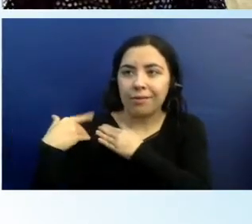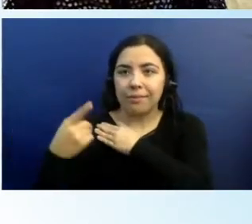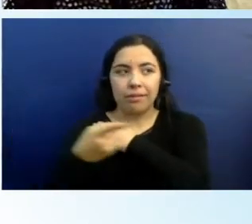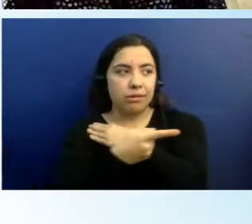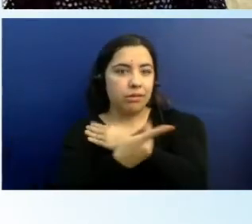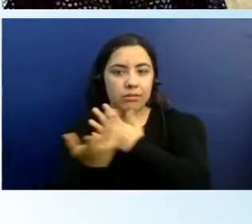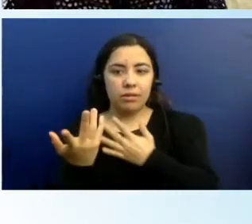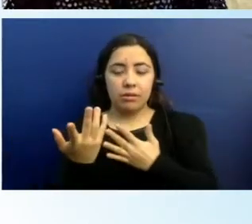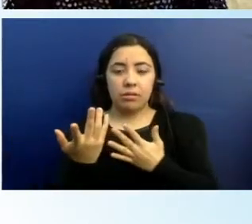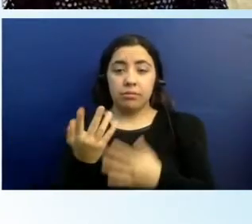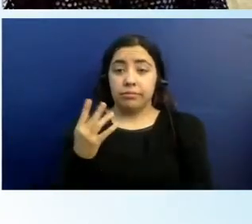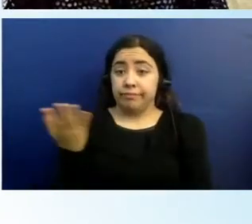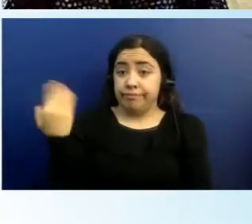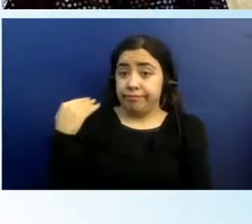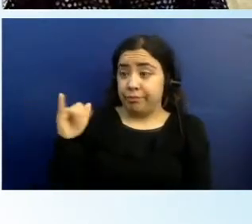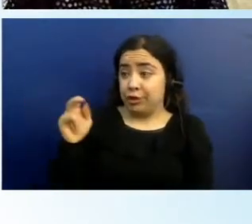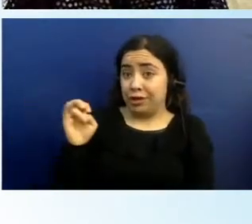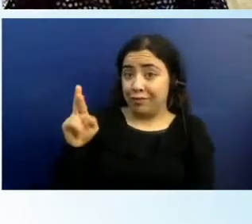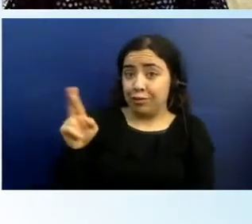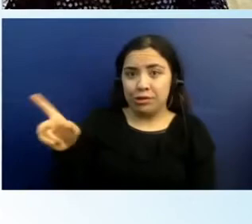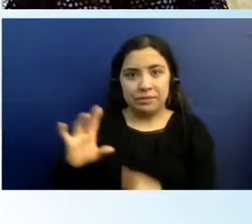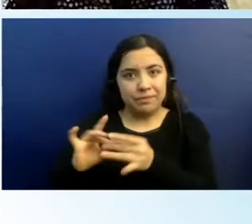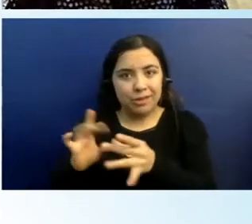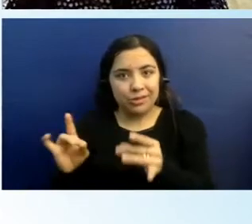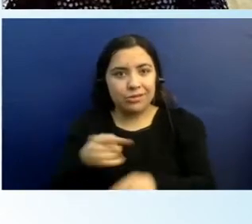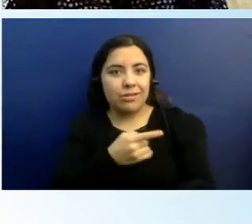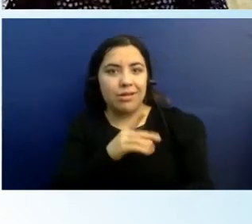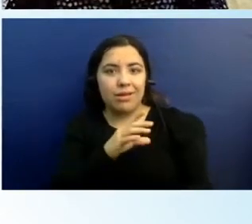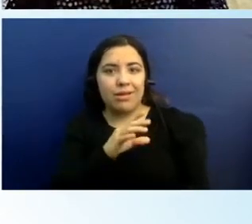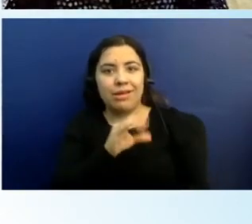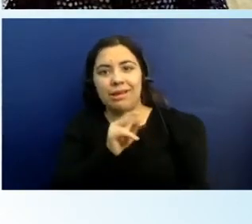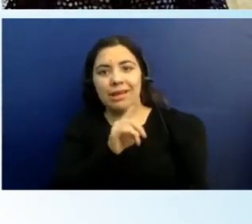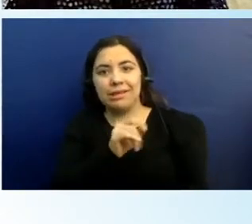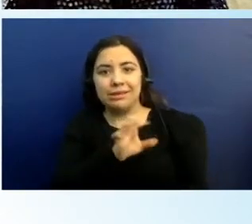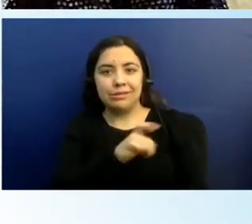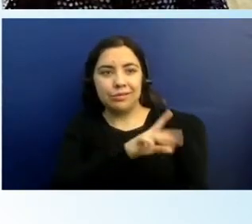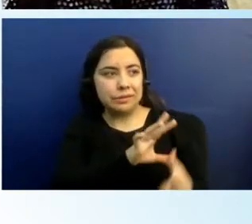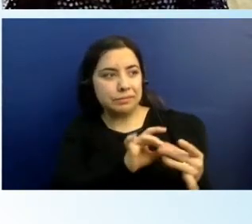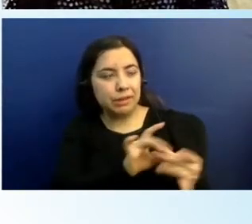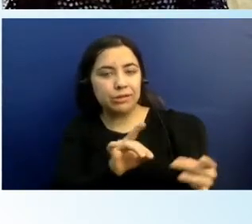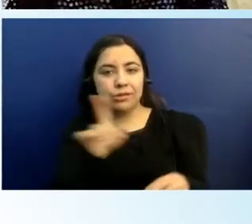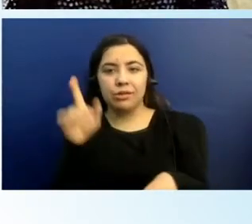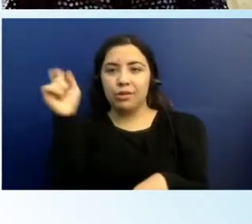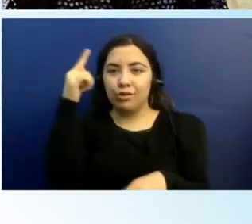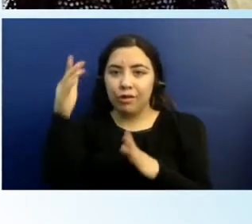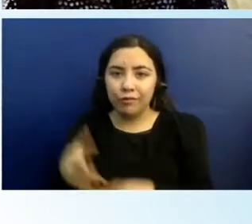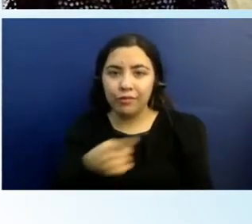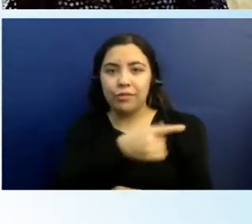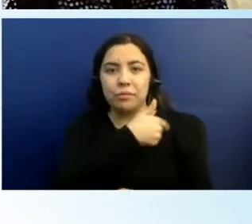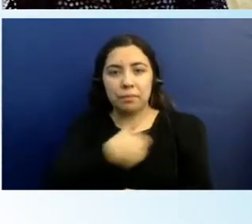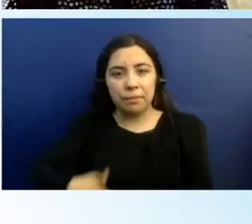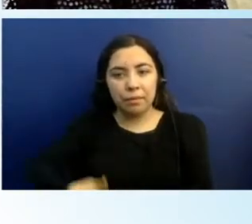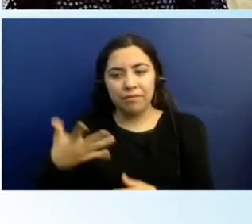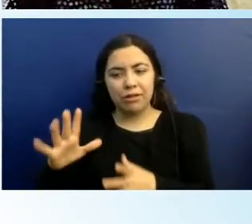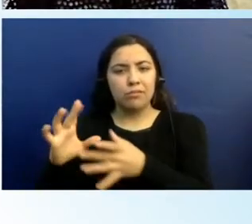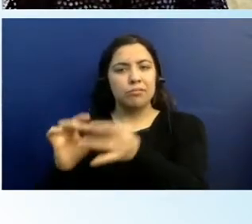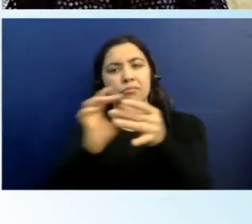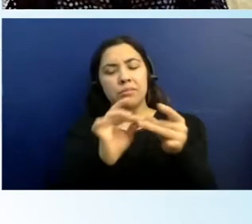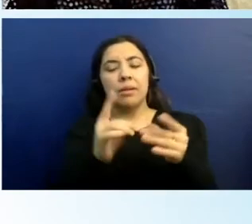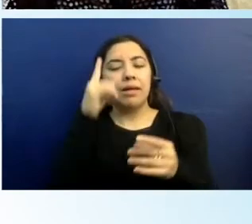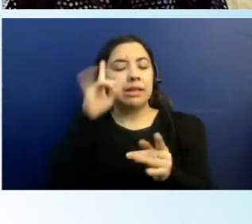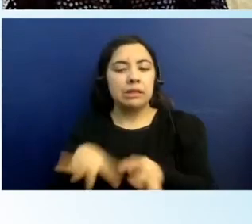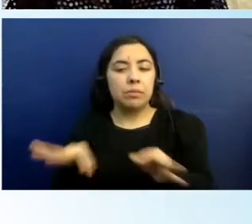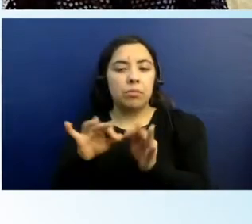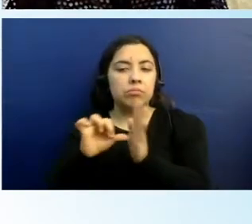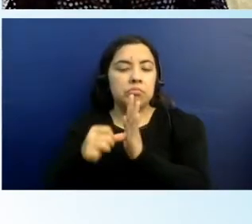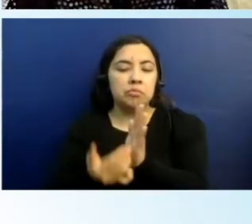that Candace mentioned. The governor and the mayor touched upon it. But I think it's important to repeat it maybe from a slightly